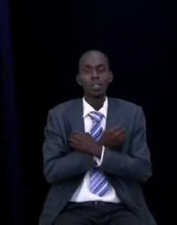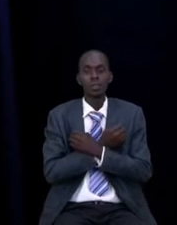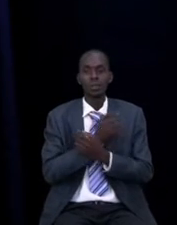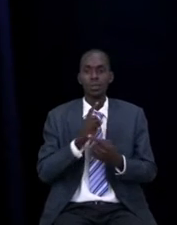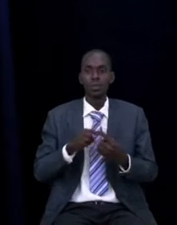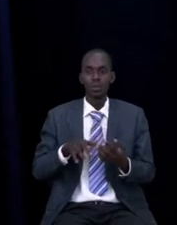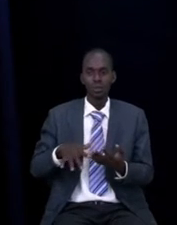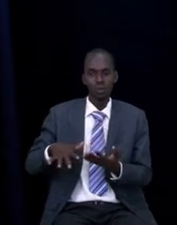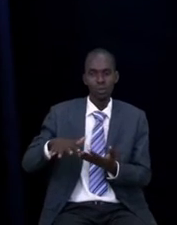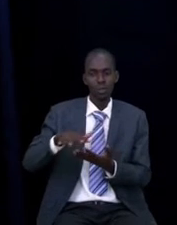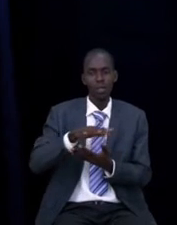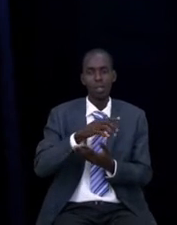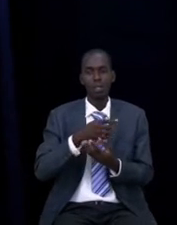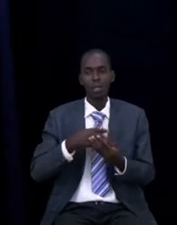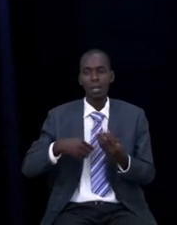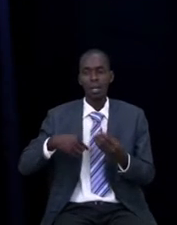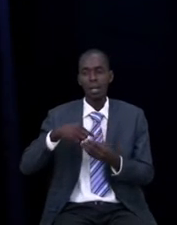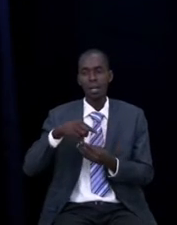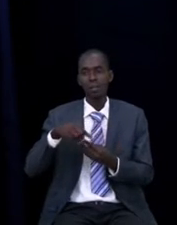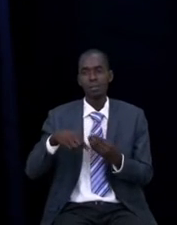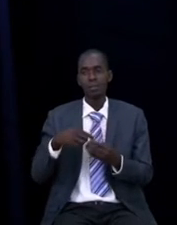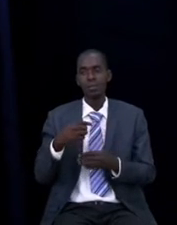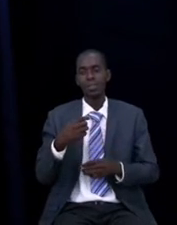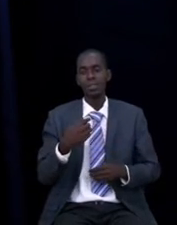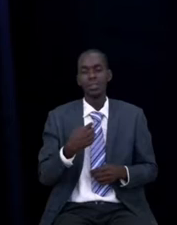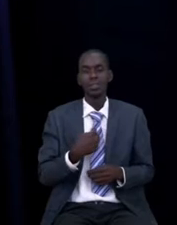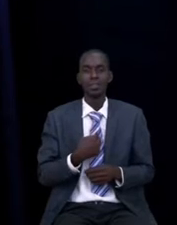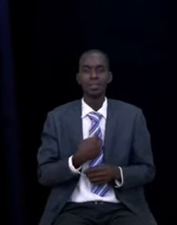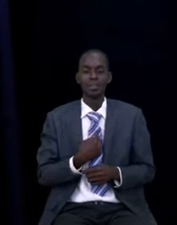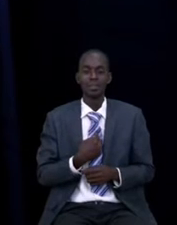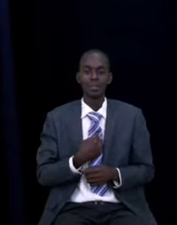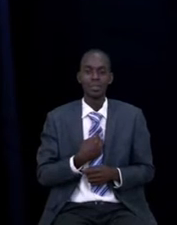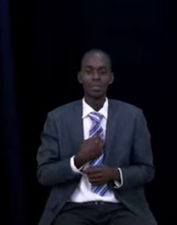to those around me.